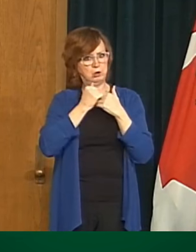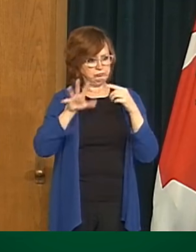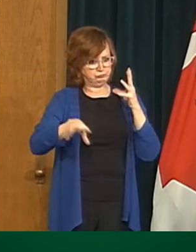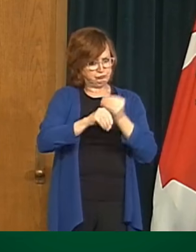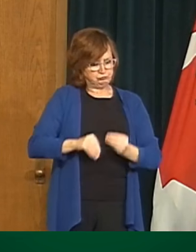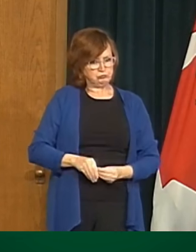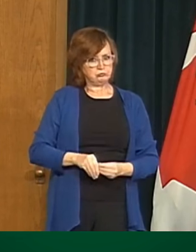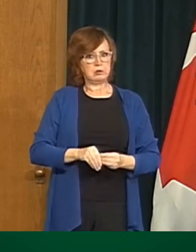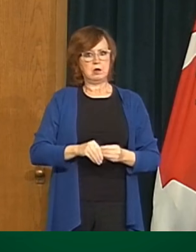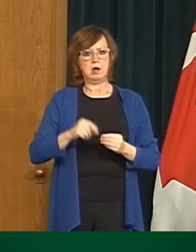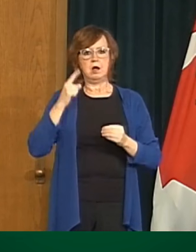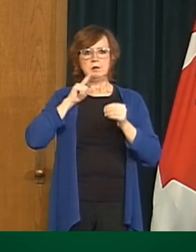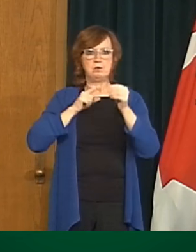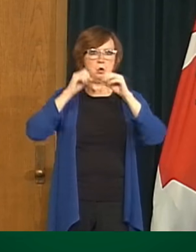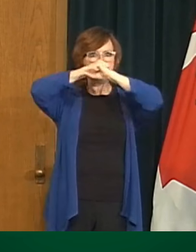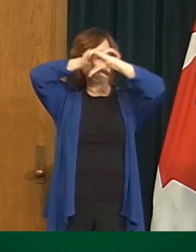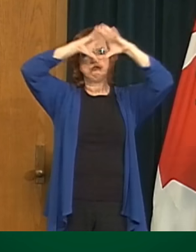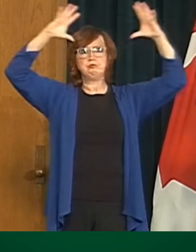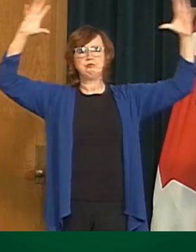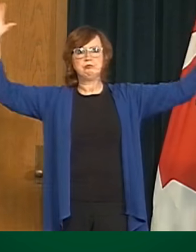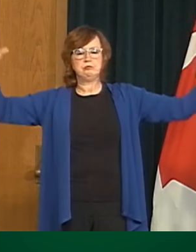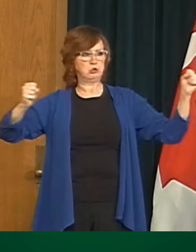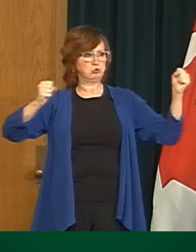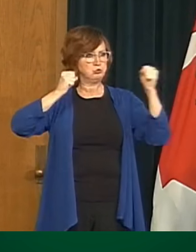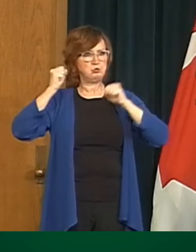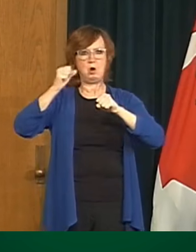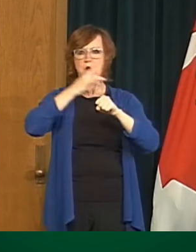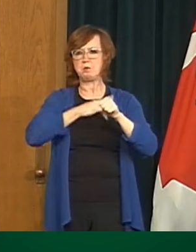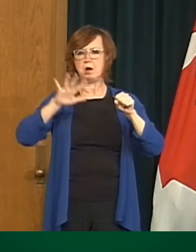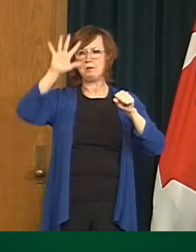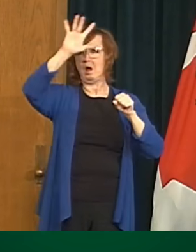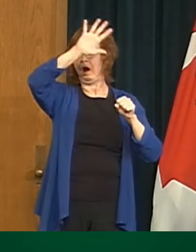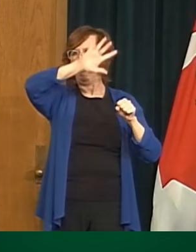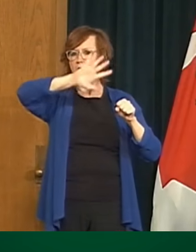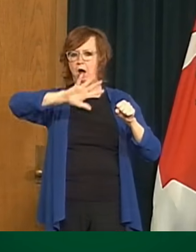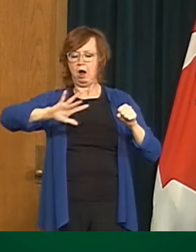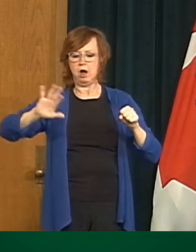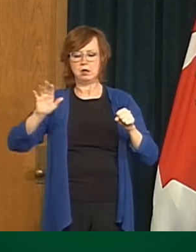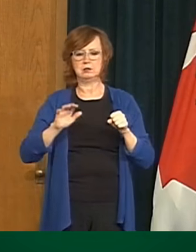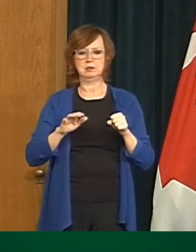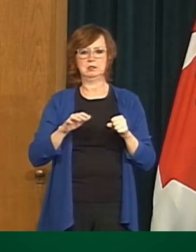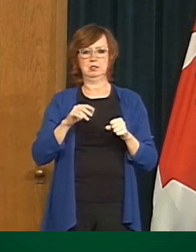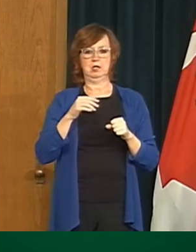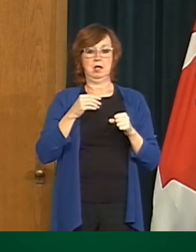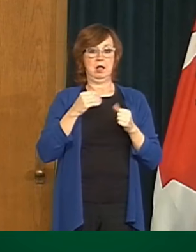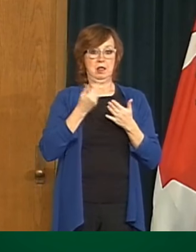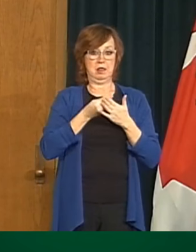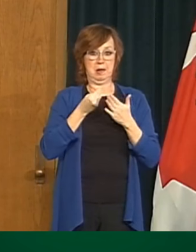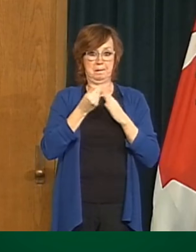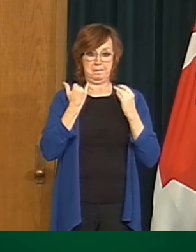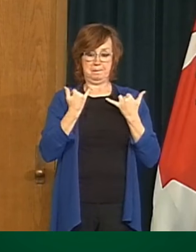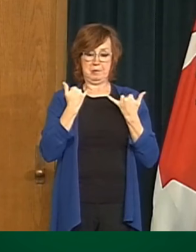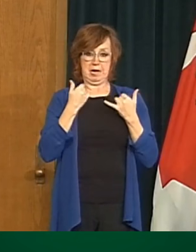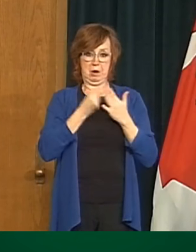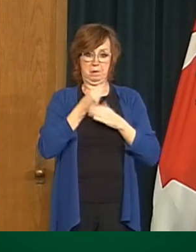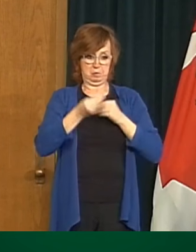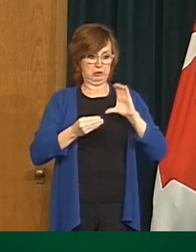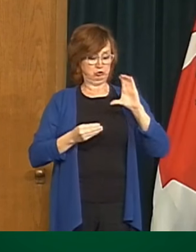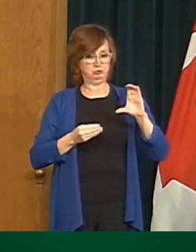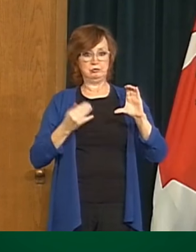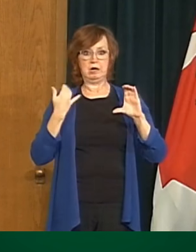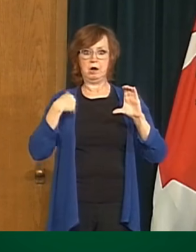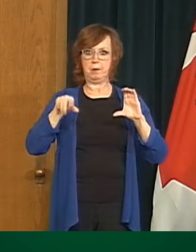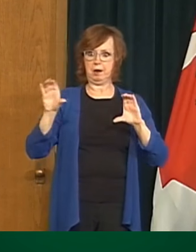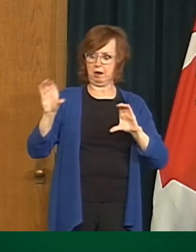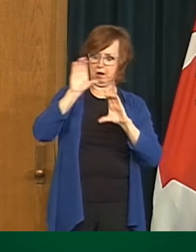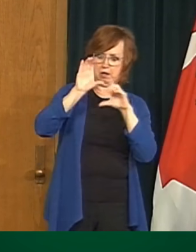Saskatchewan. That is a $2 billion increase over 2 years, a $2 billion economic booster shot over and above